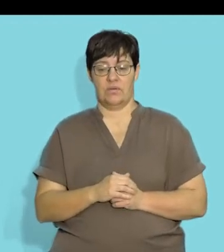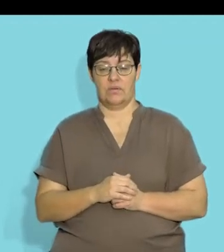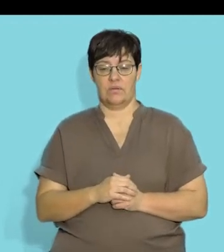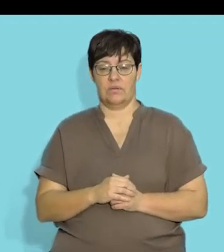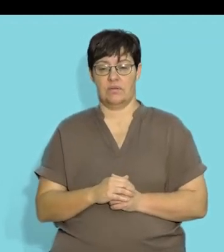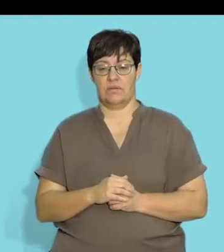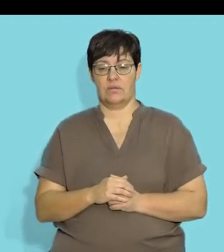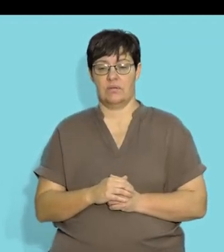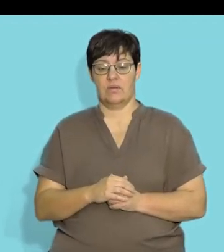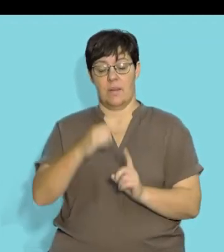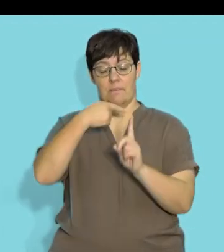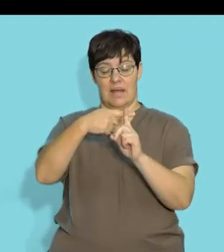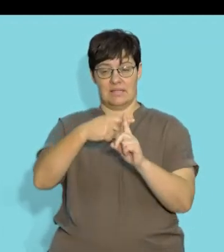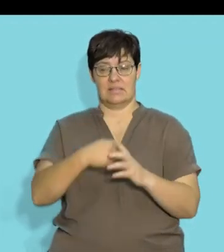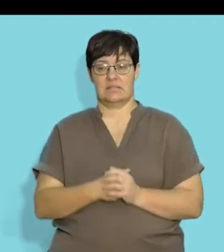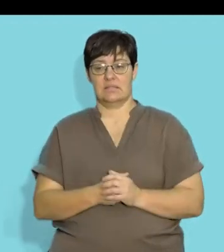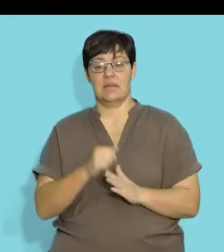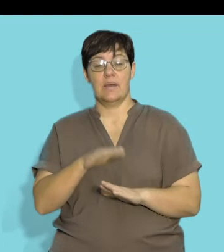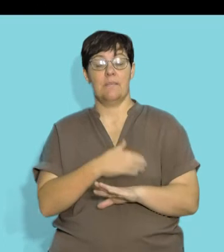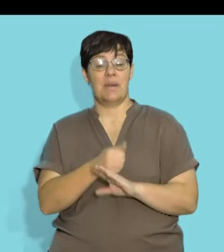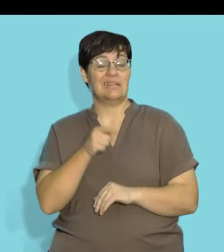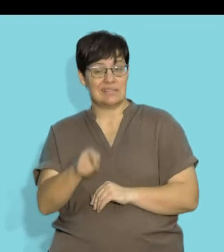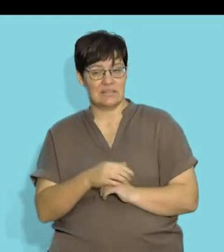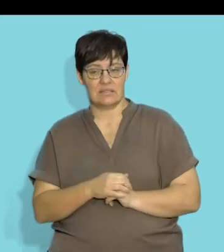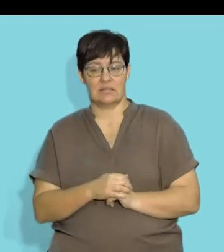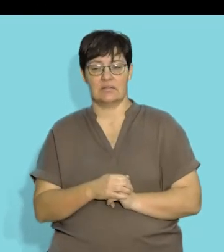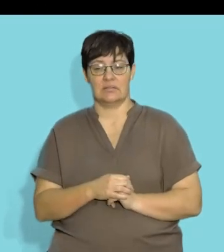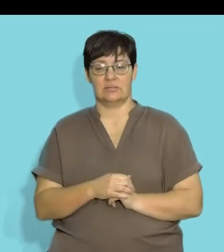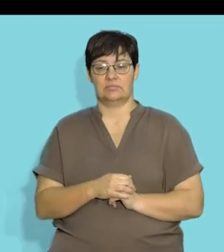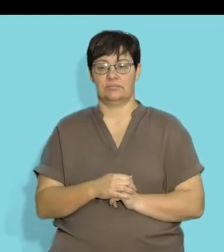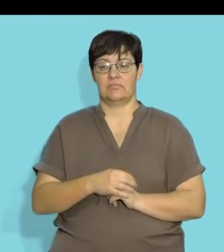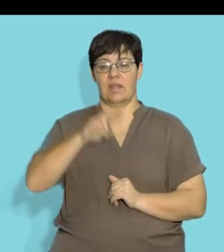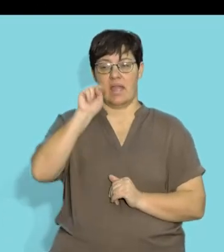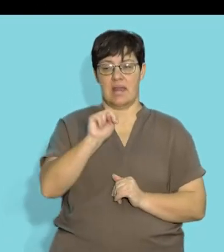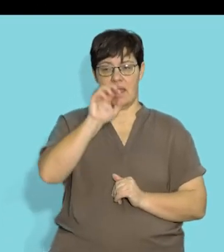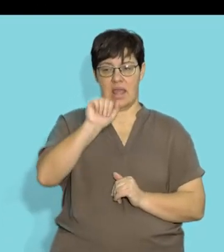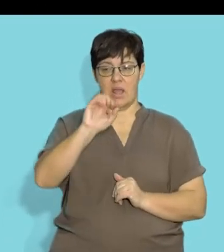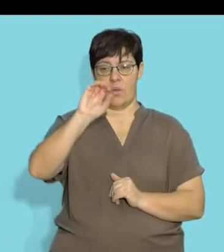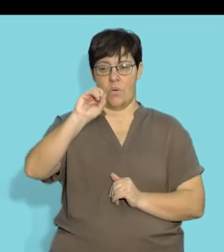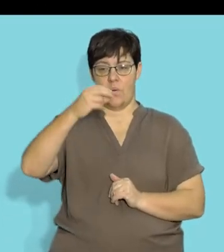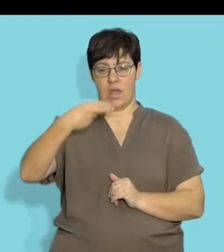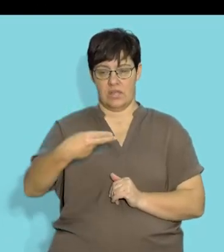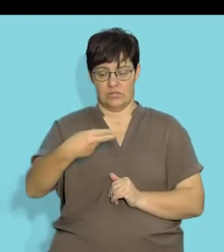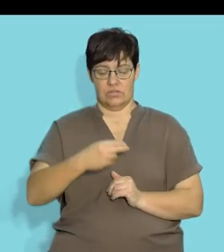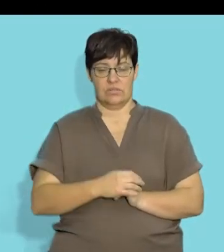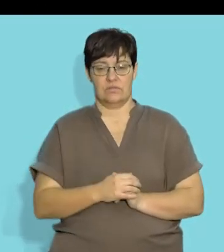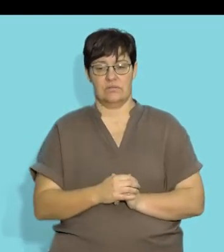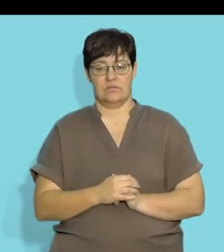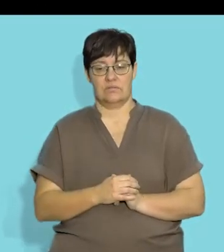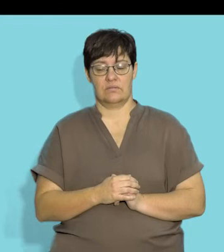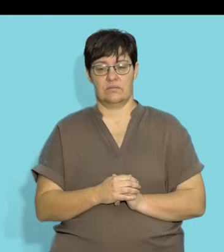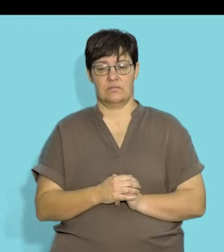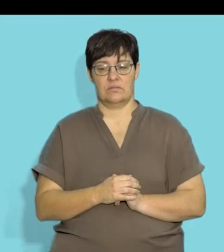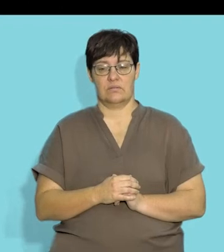okay, plus the base, which is sodium hydroxide, Na, okay, OH,